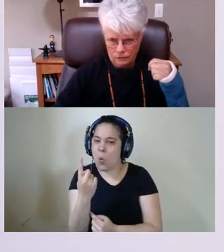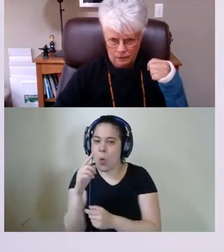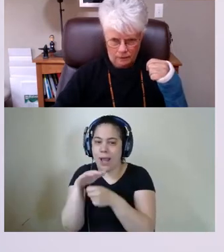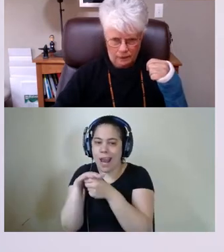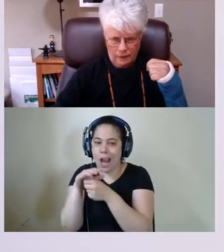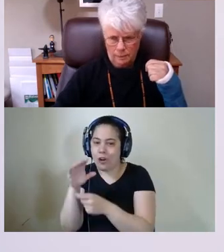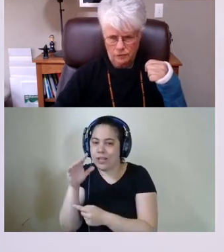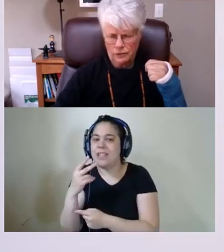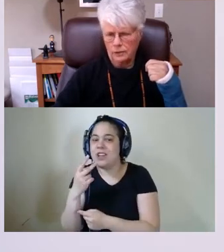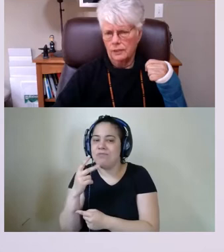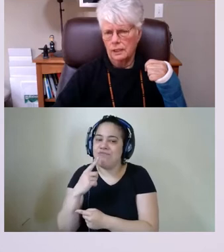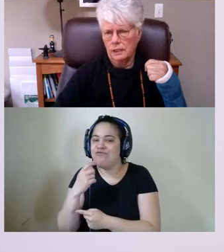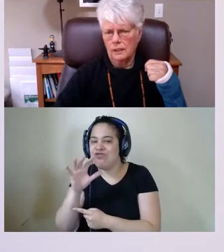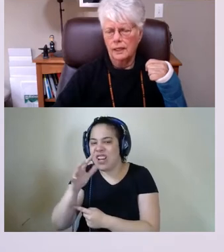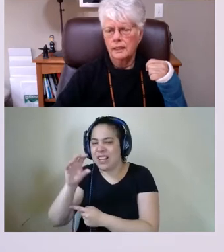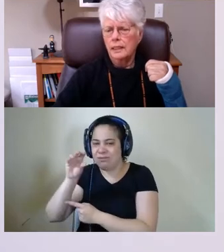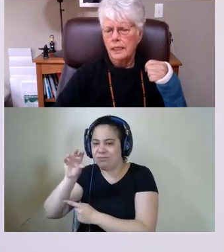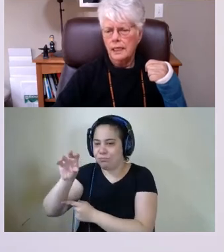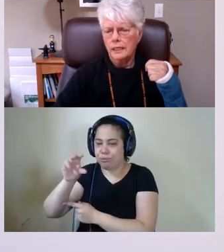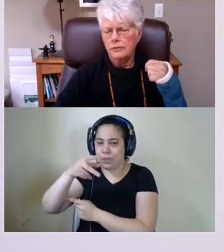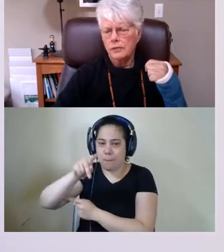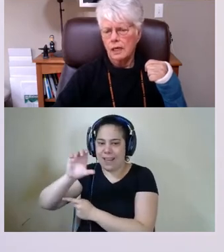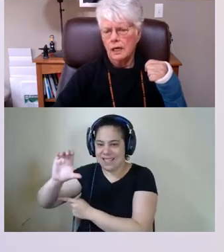precuneus, the posterior cingulate area,